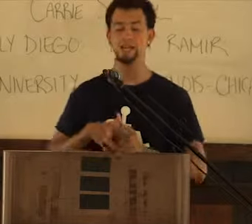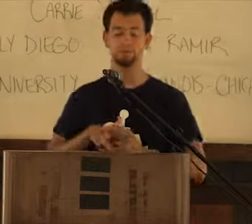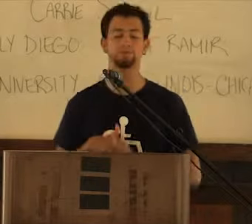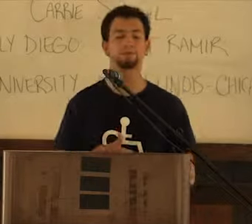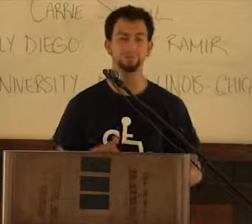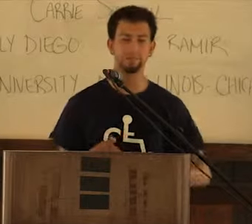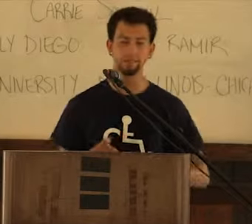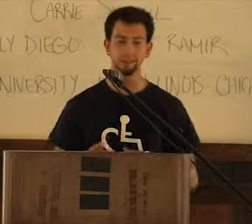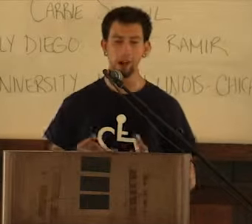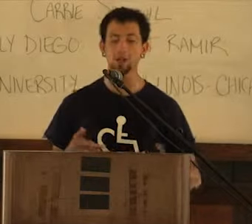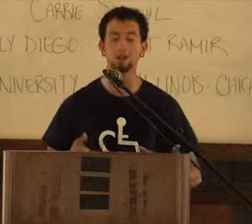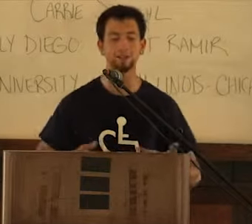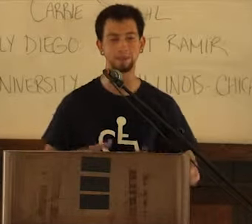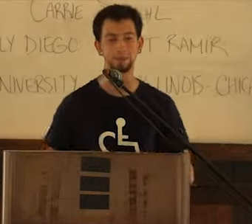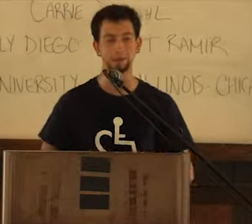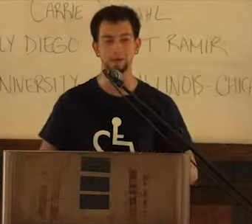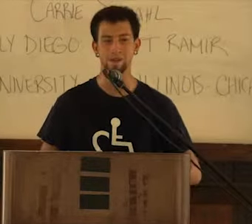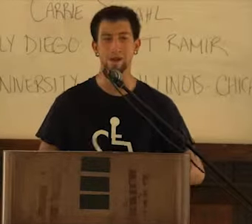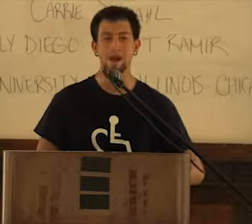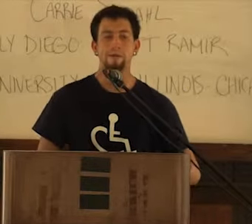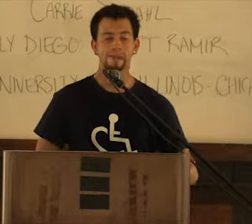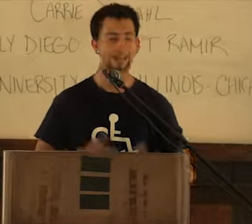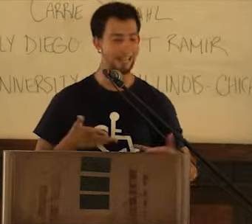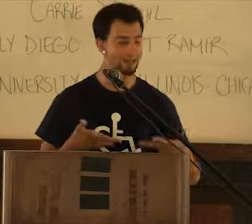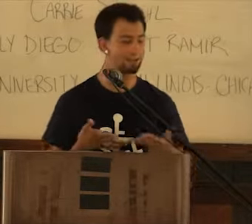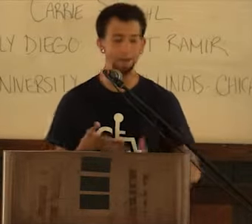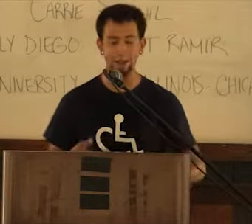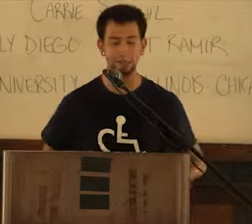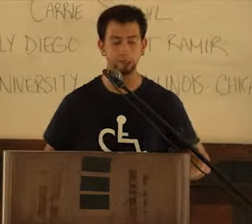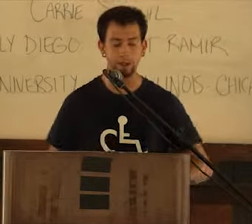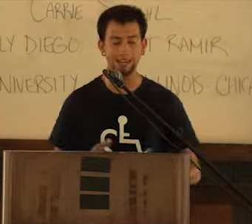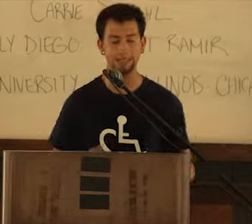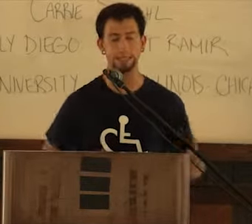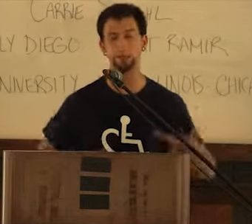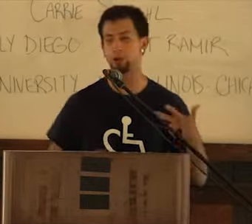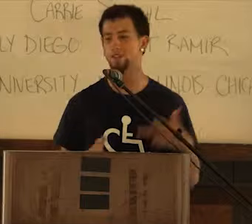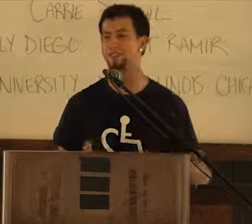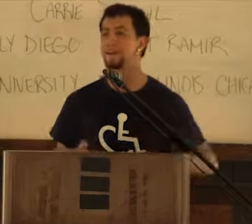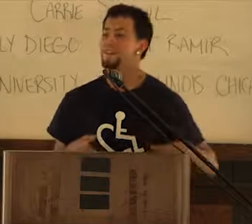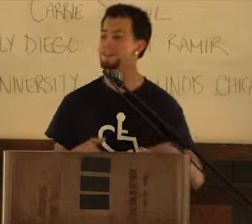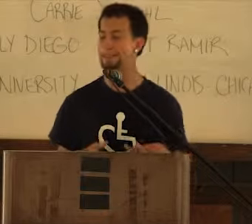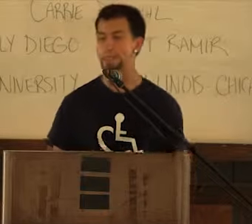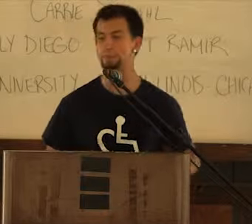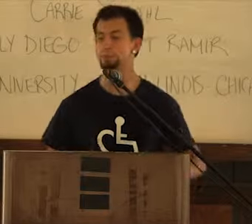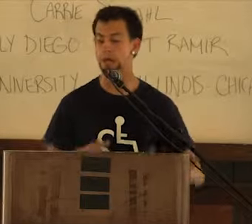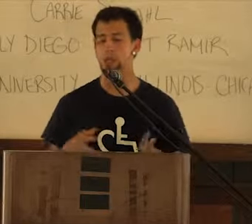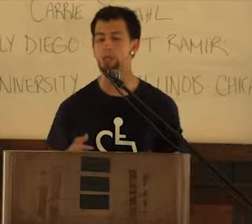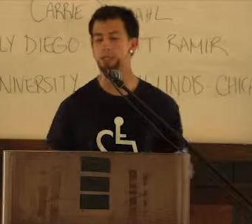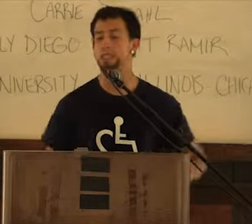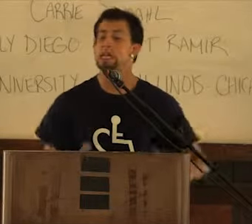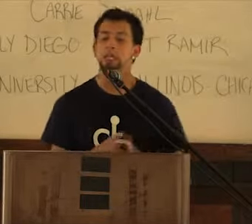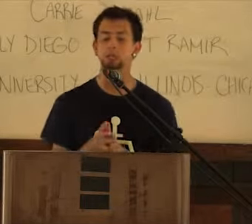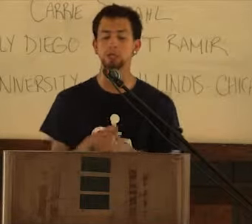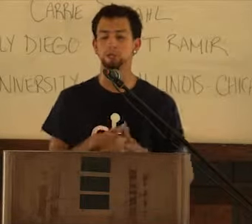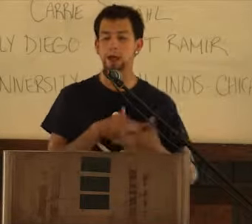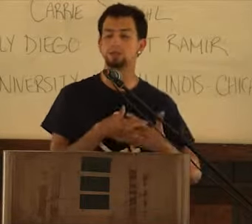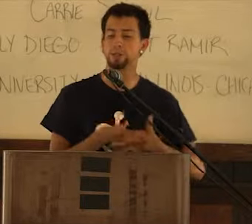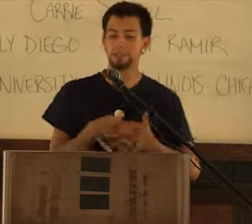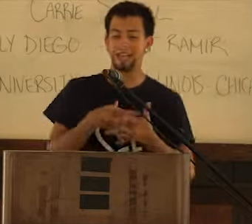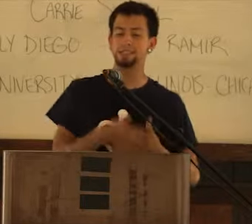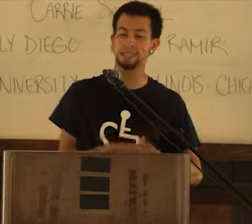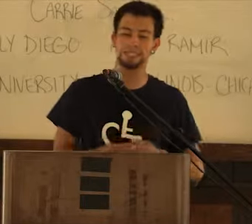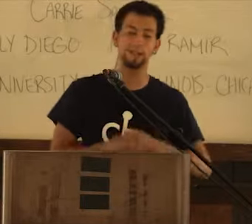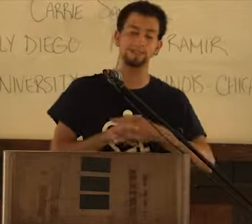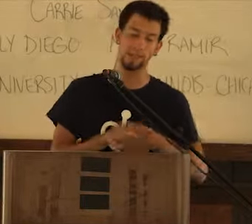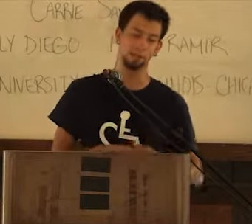you did. Hundreds of you. But as I spread my story into the world of faceless bloggers, the response